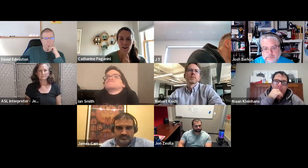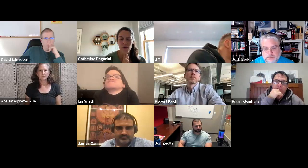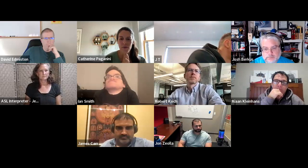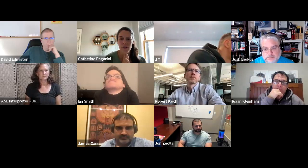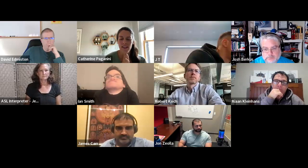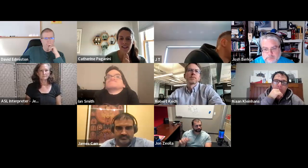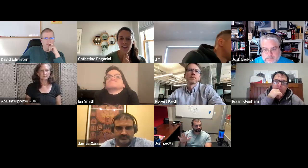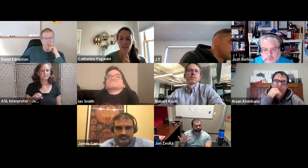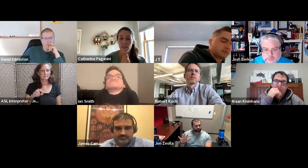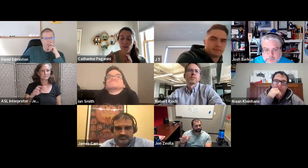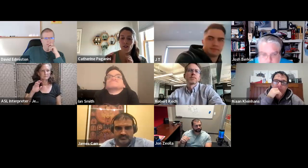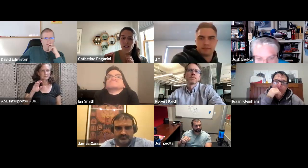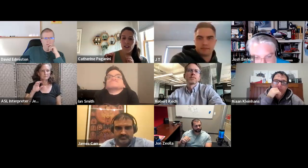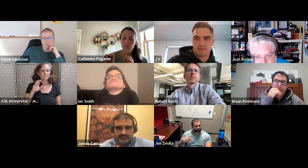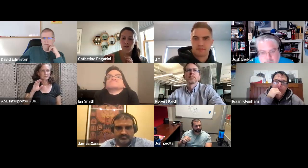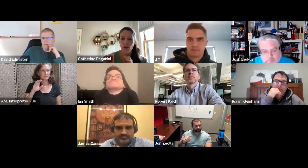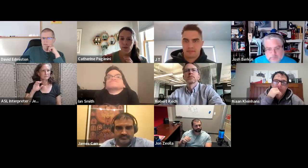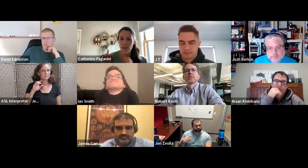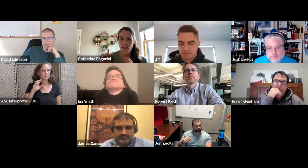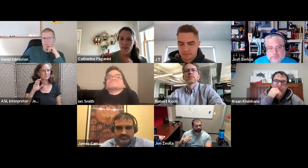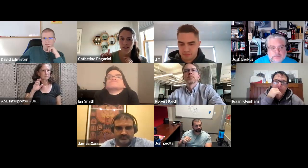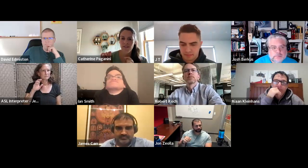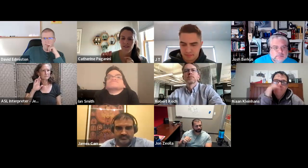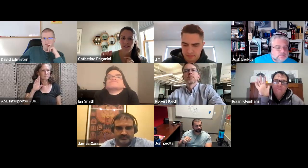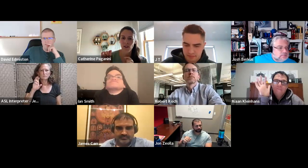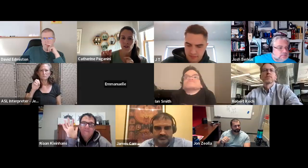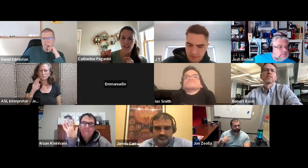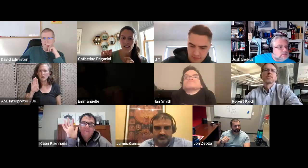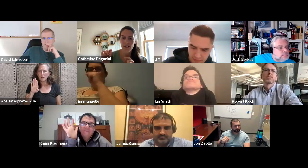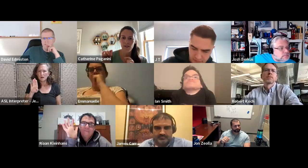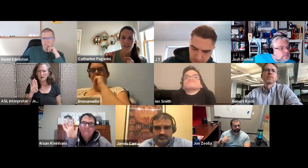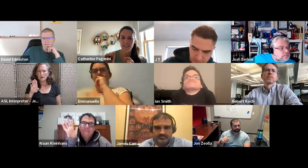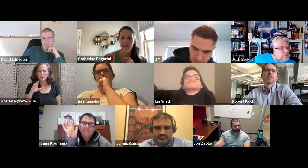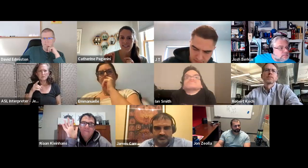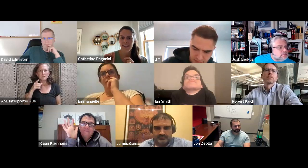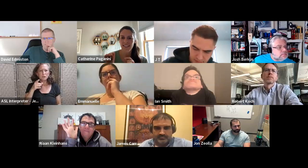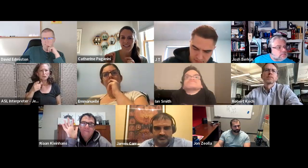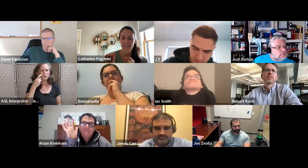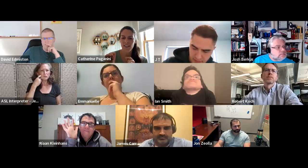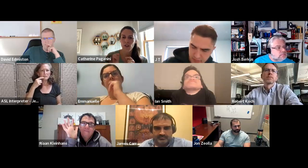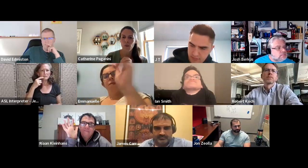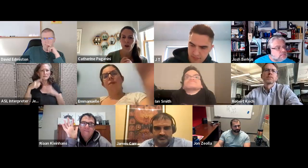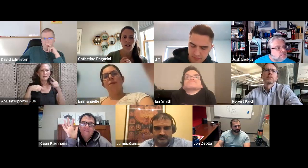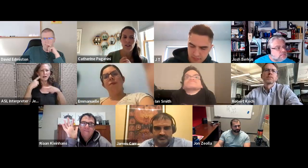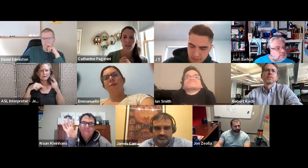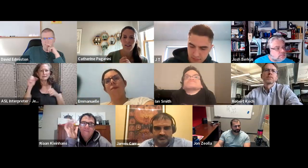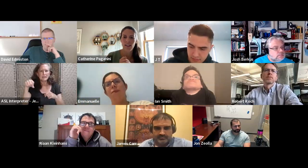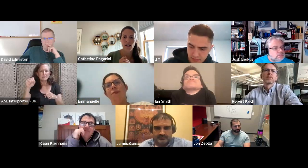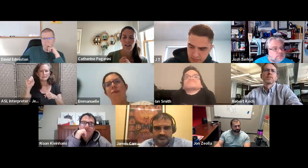Ian from, like, did you just, like, Rob, did you just also say yes or to